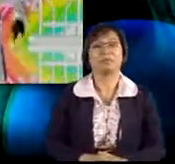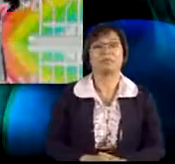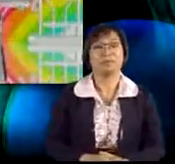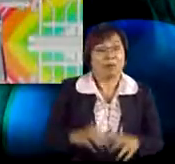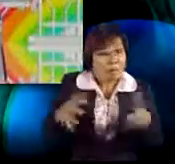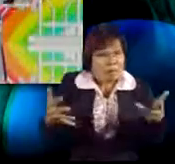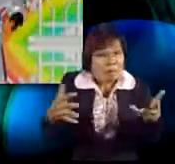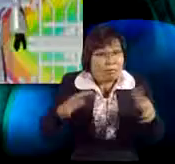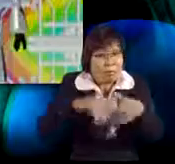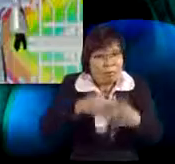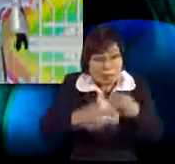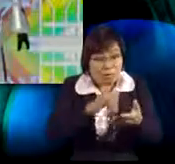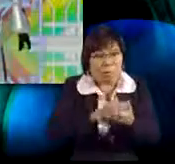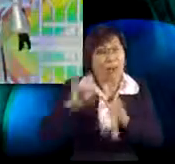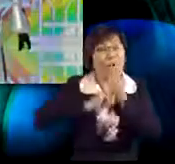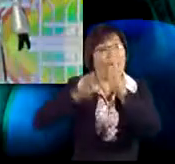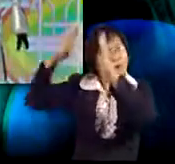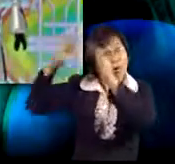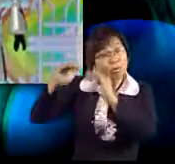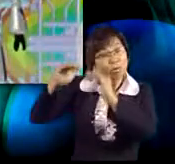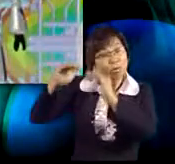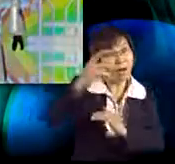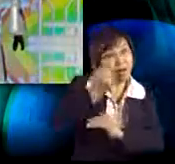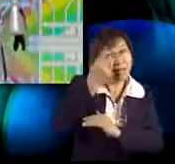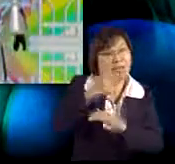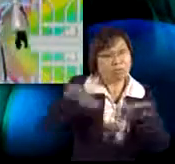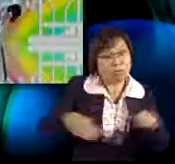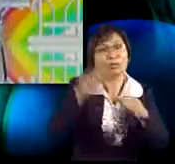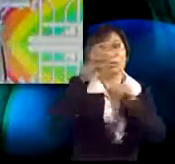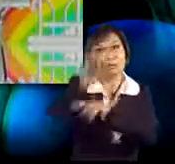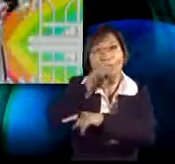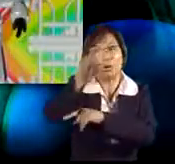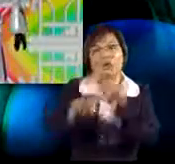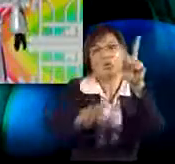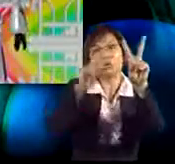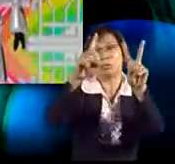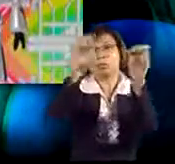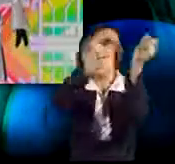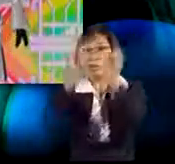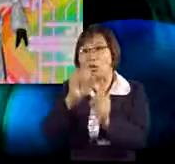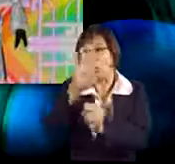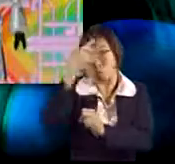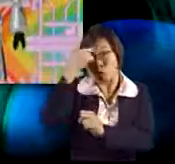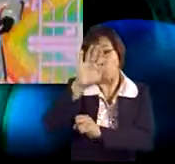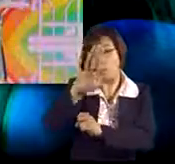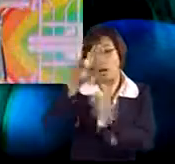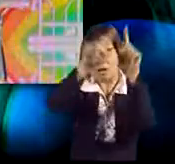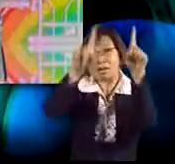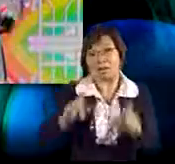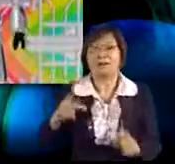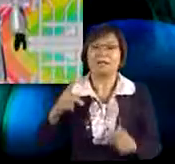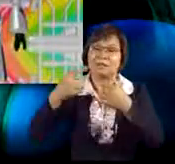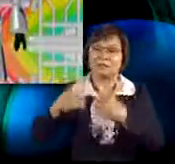How about that? I hope you are now well equipped to do the question on two-dimensional shapes for your exam. Till we